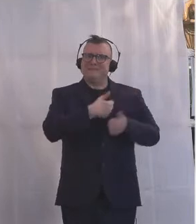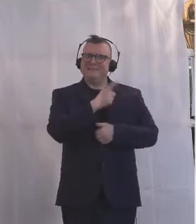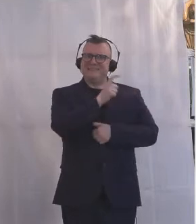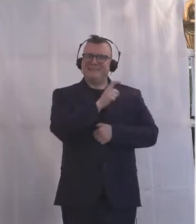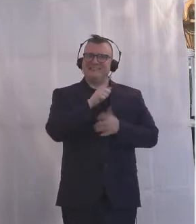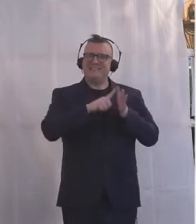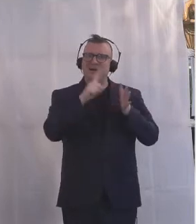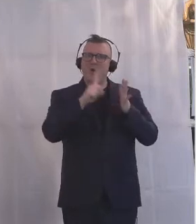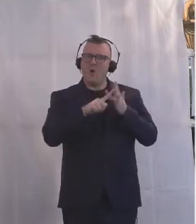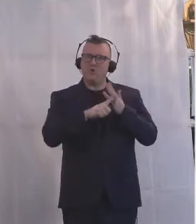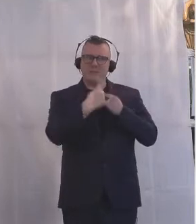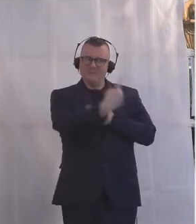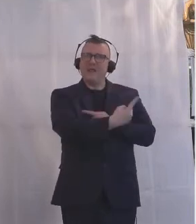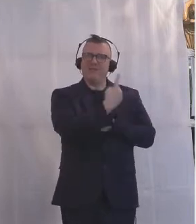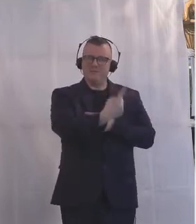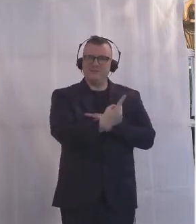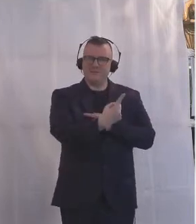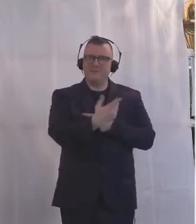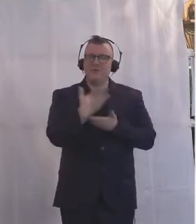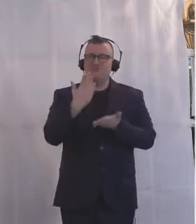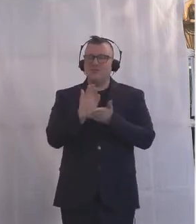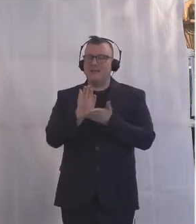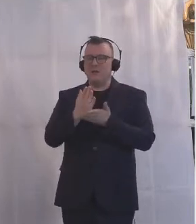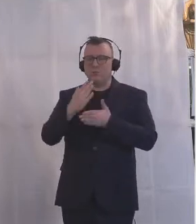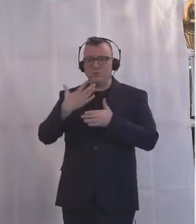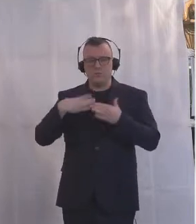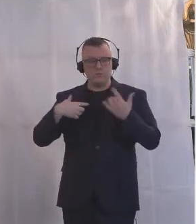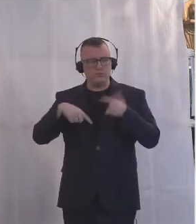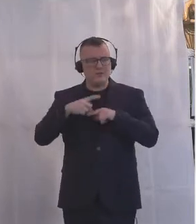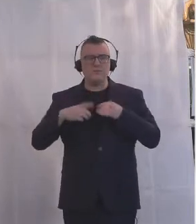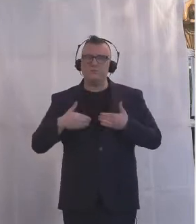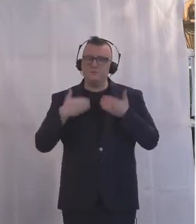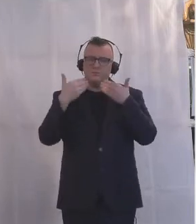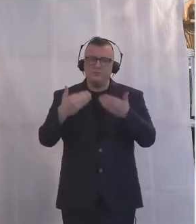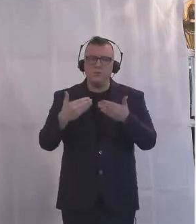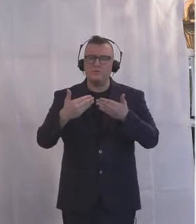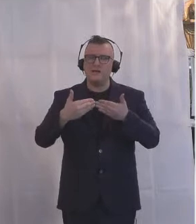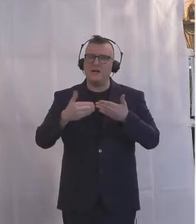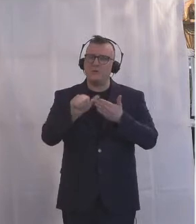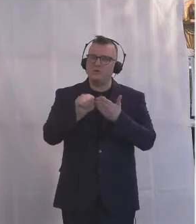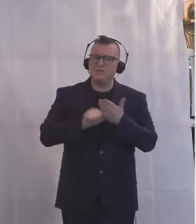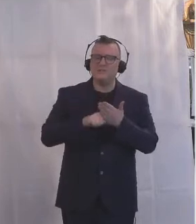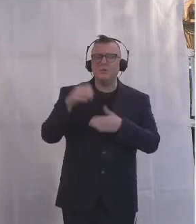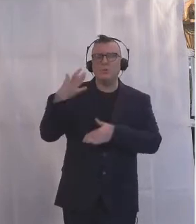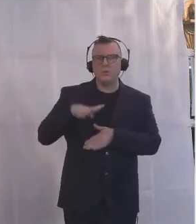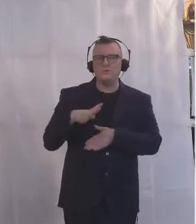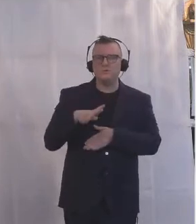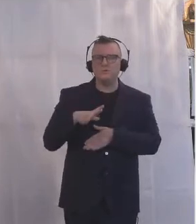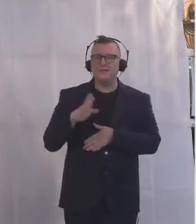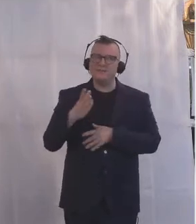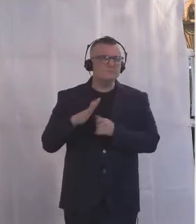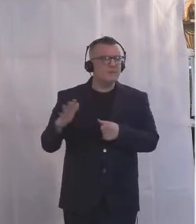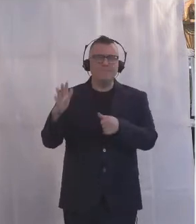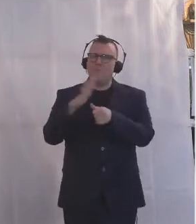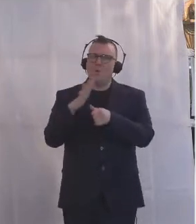think, we're looking to move forward on this agenda, and I think it's really important. And I think that the businesses that